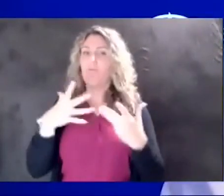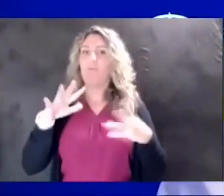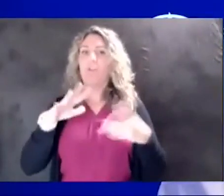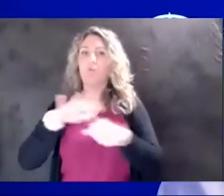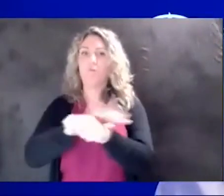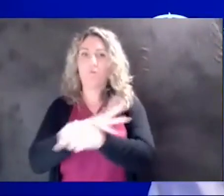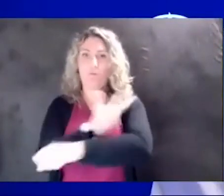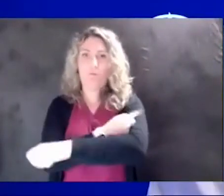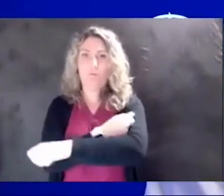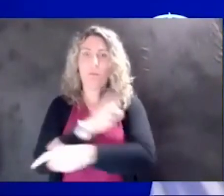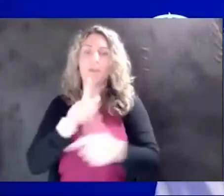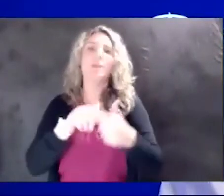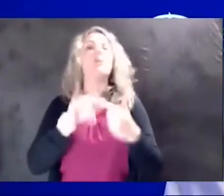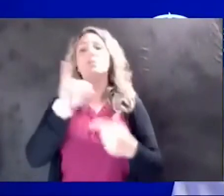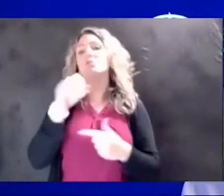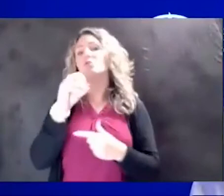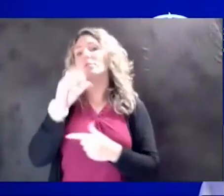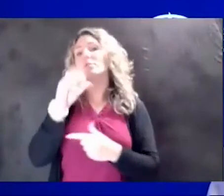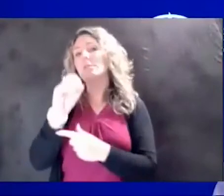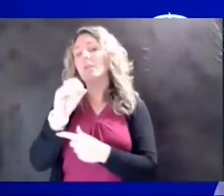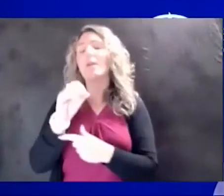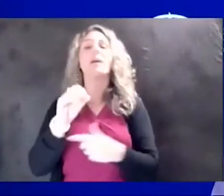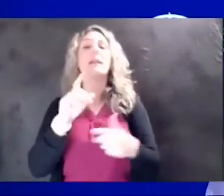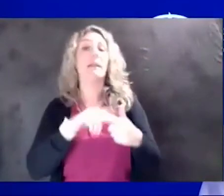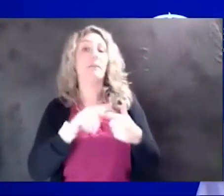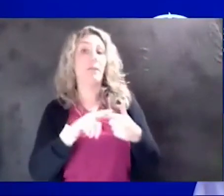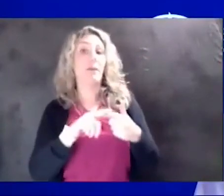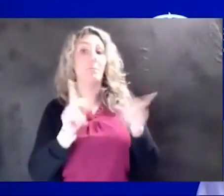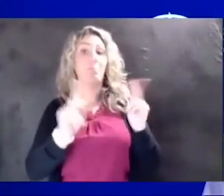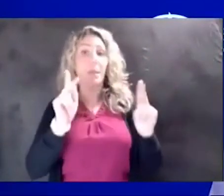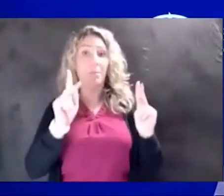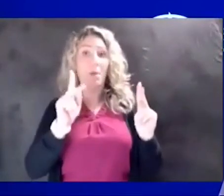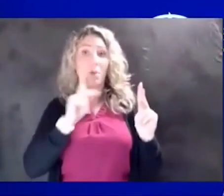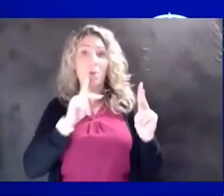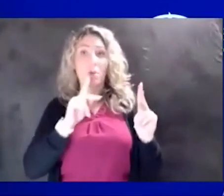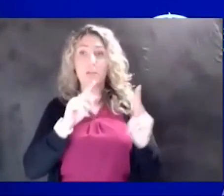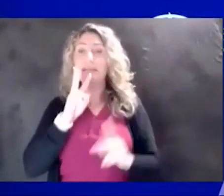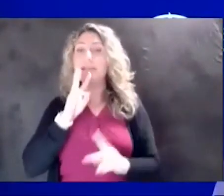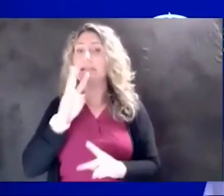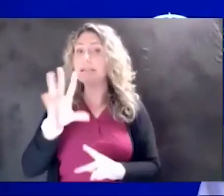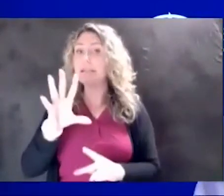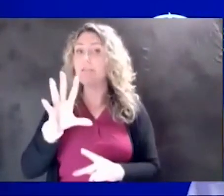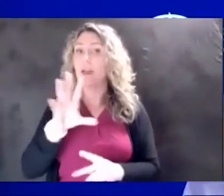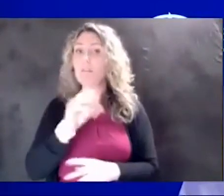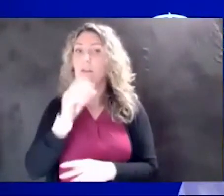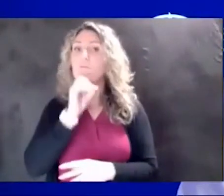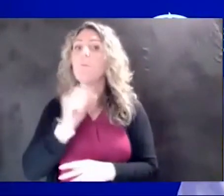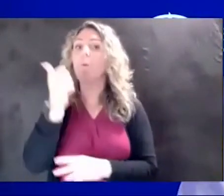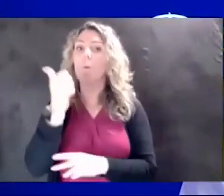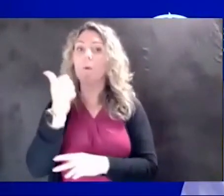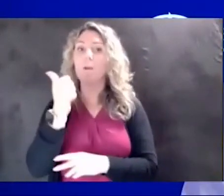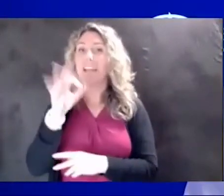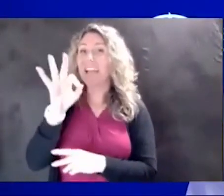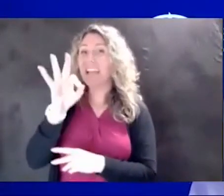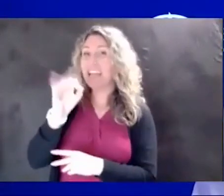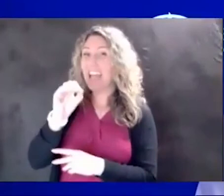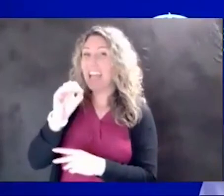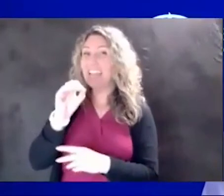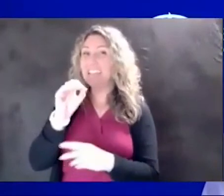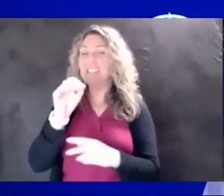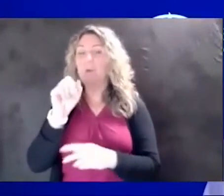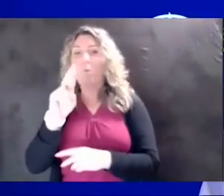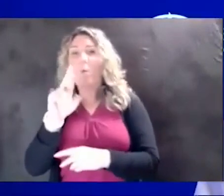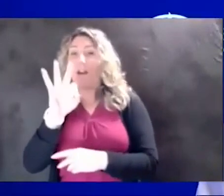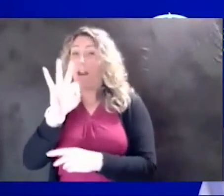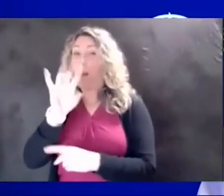in Johnson County. And then for people that are 65 and over, it is 90 or 91% fully